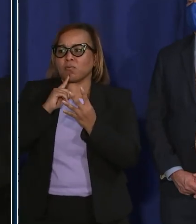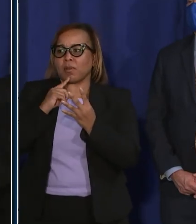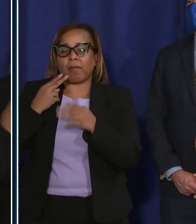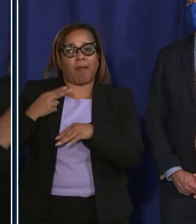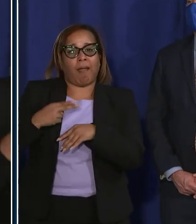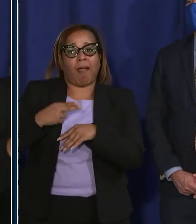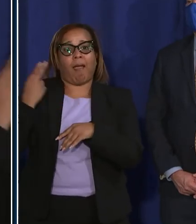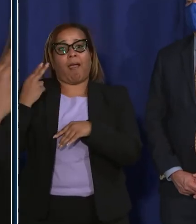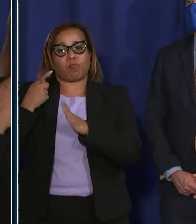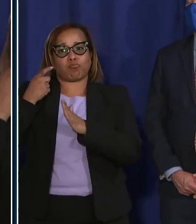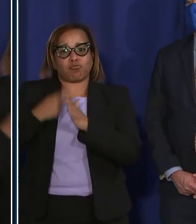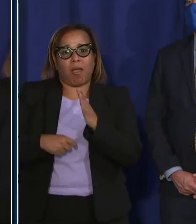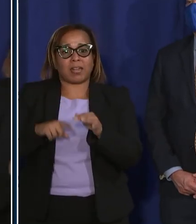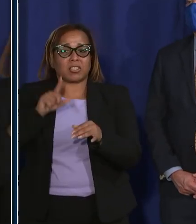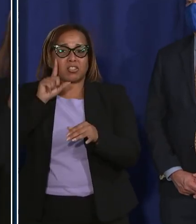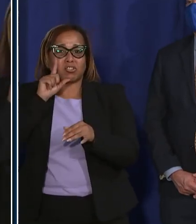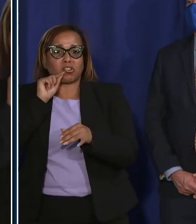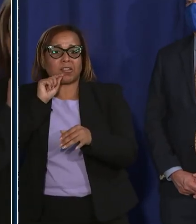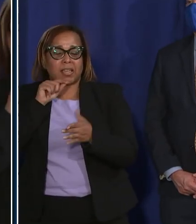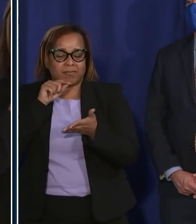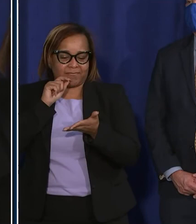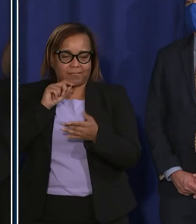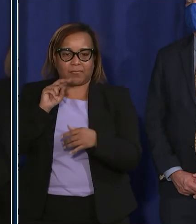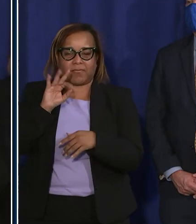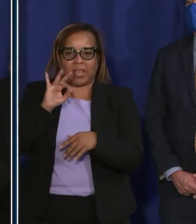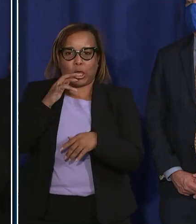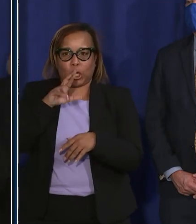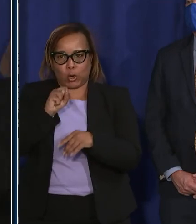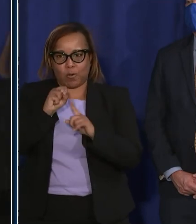chicken fingers within the